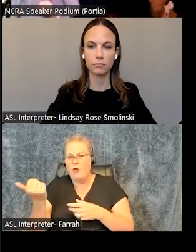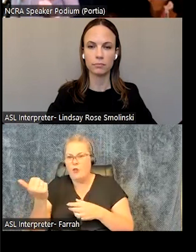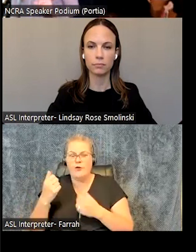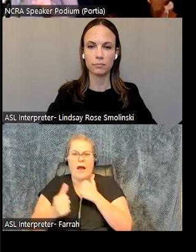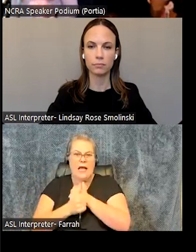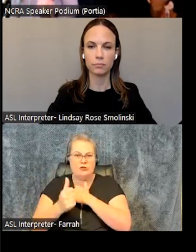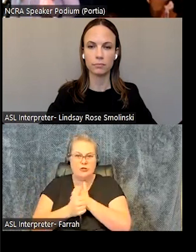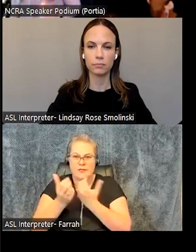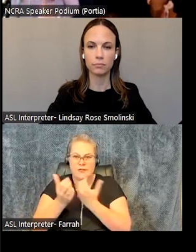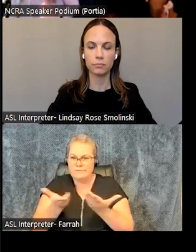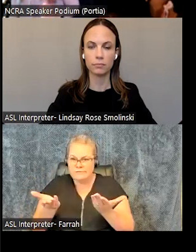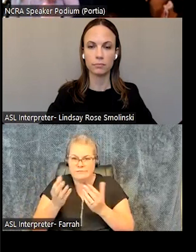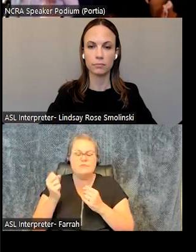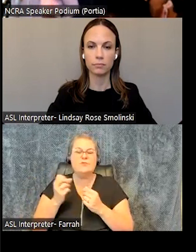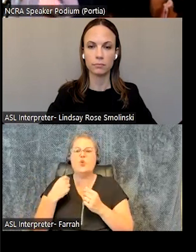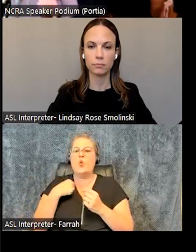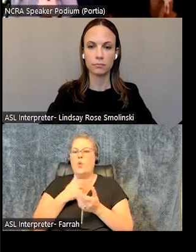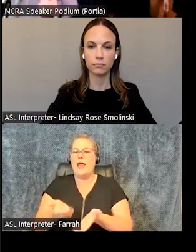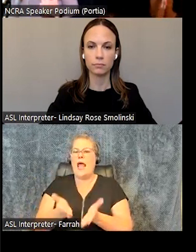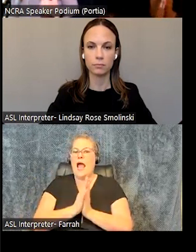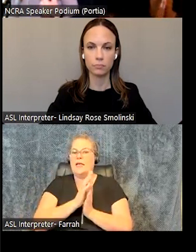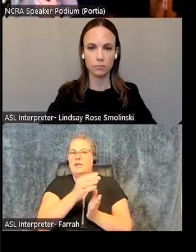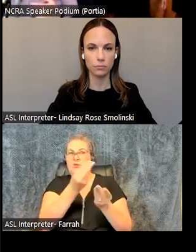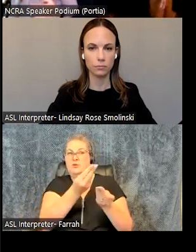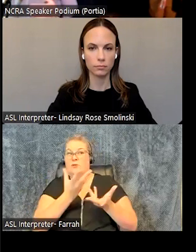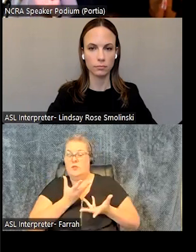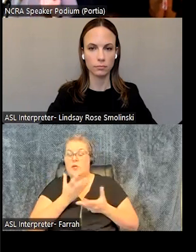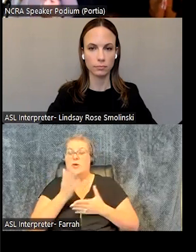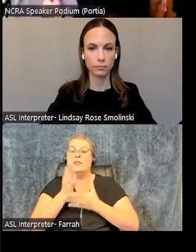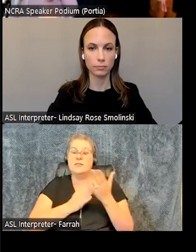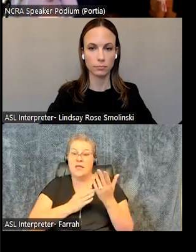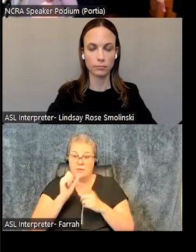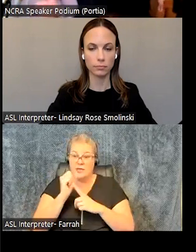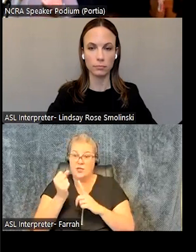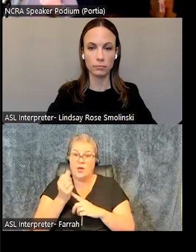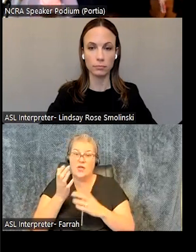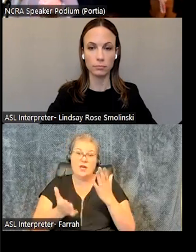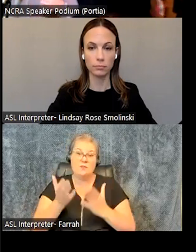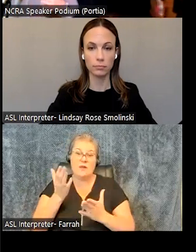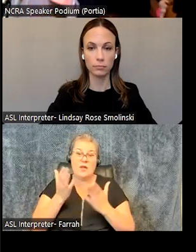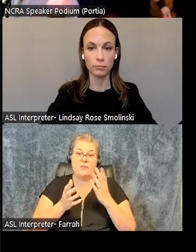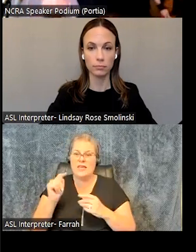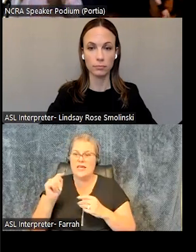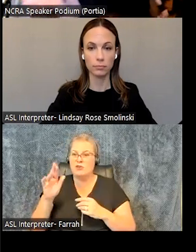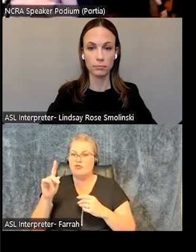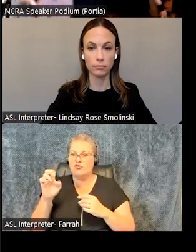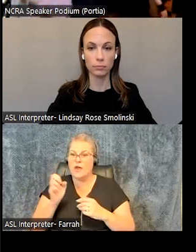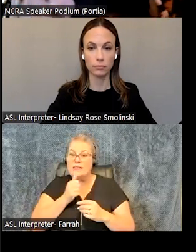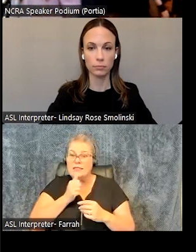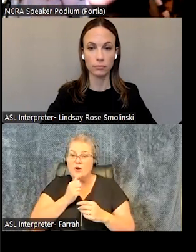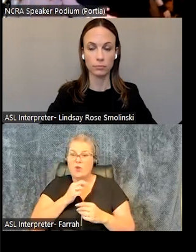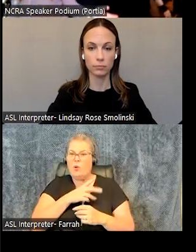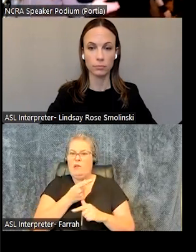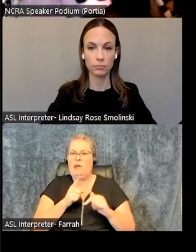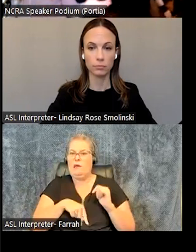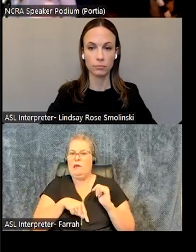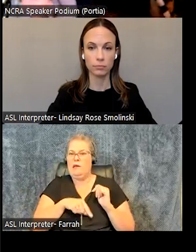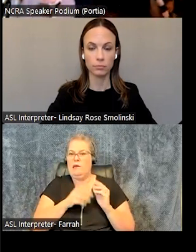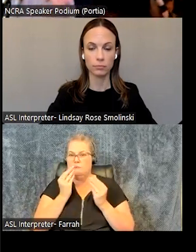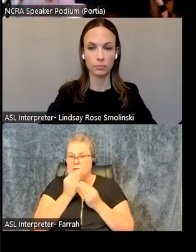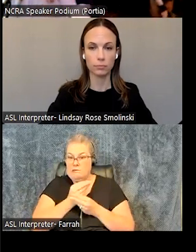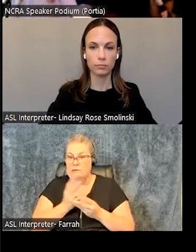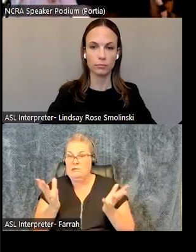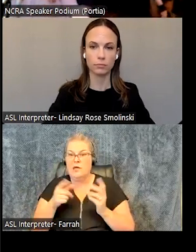that we ask them to divulge. In some cases, it might be trade secret or not something that they want to broadcast in a very